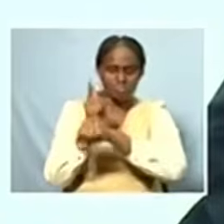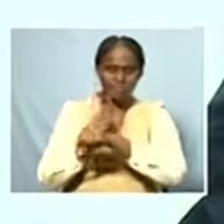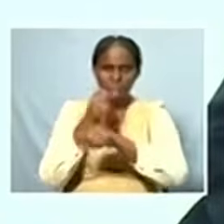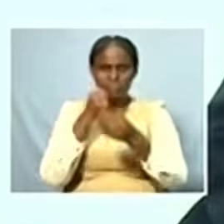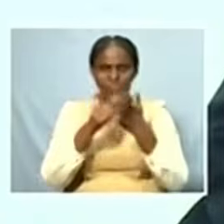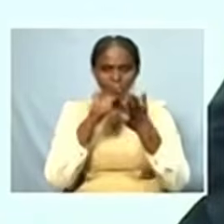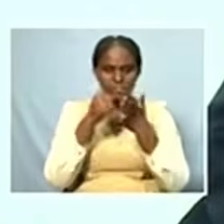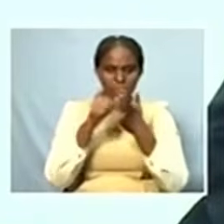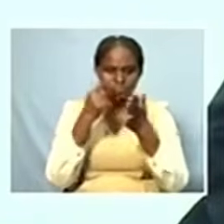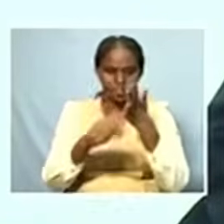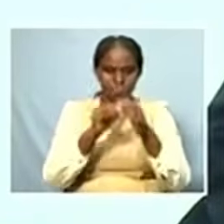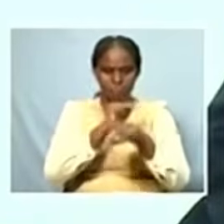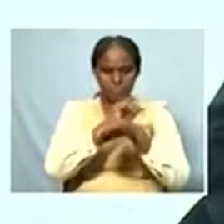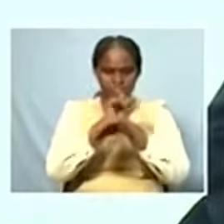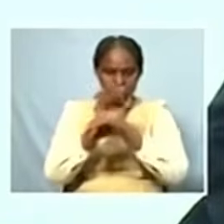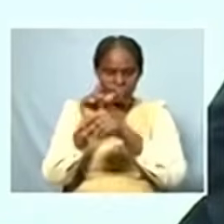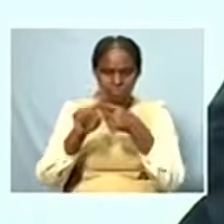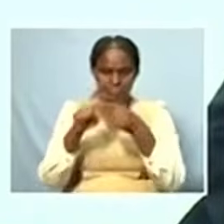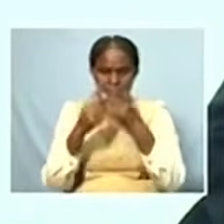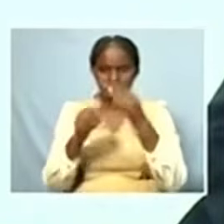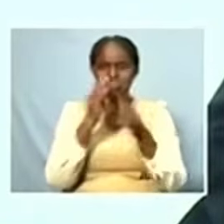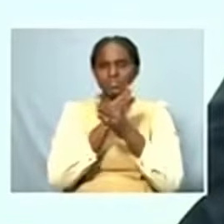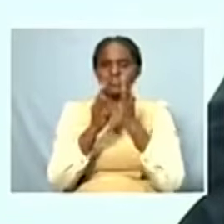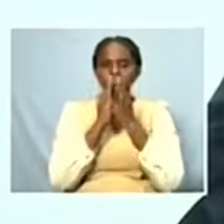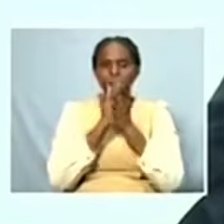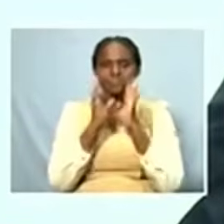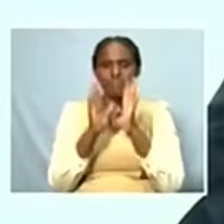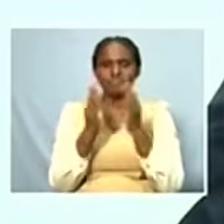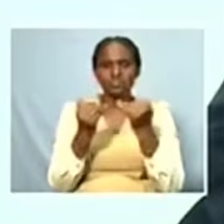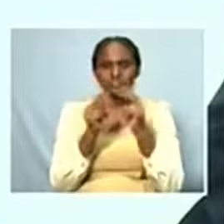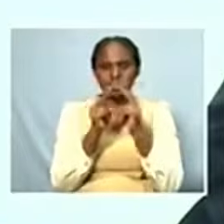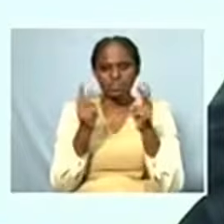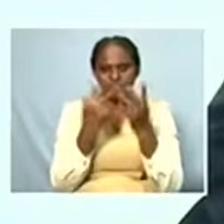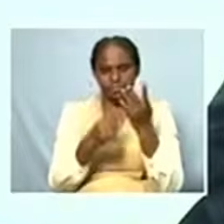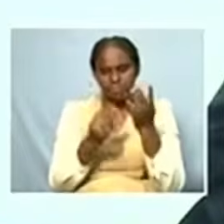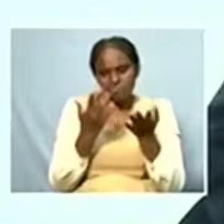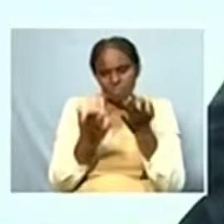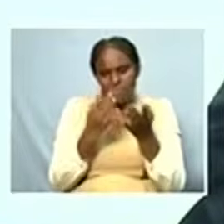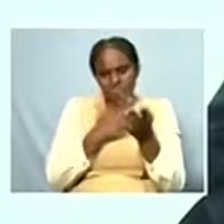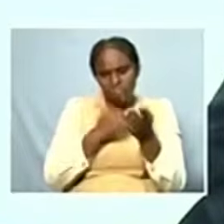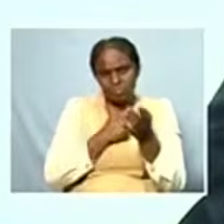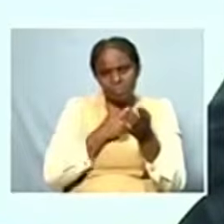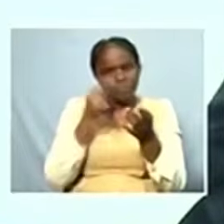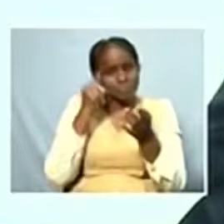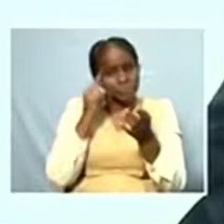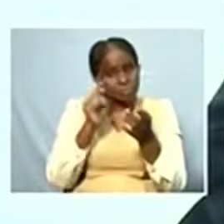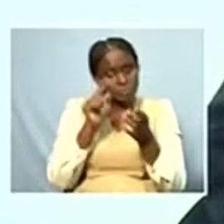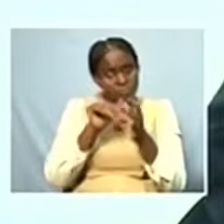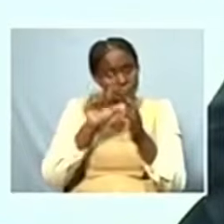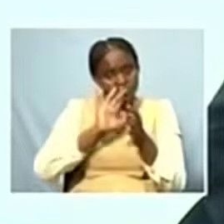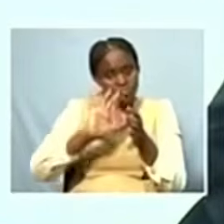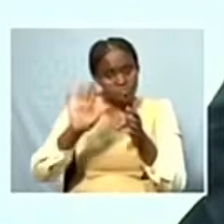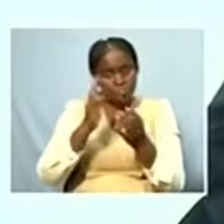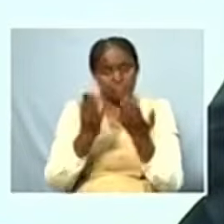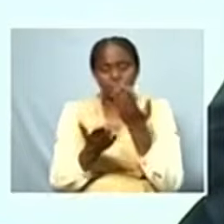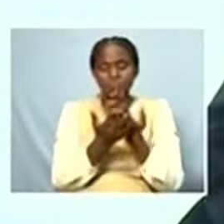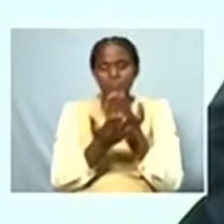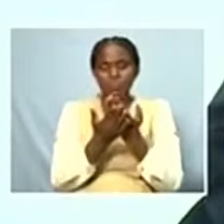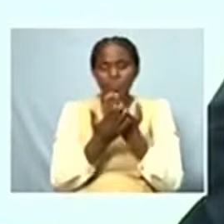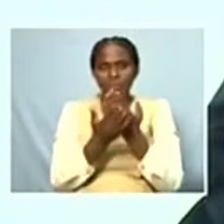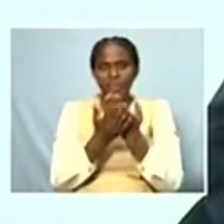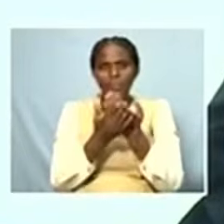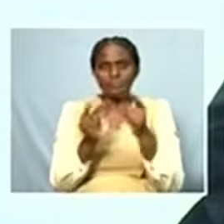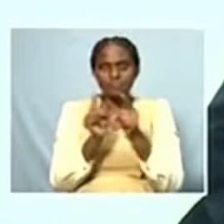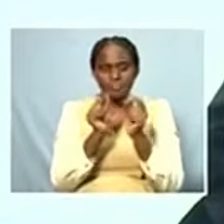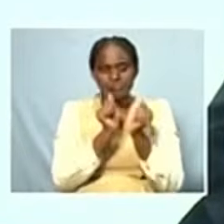were sent to the contractors. So I think maybe those are they are in their appendices.